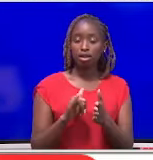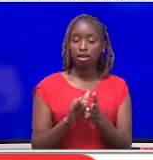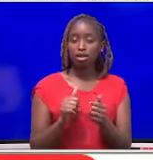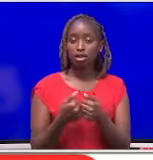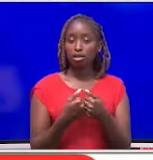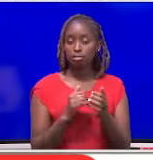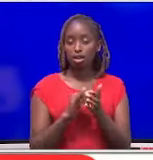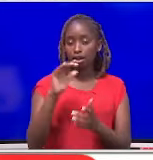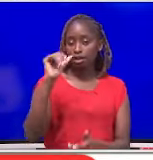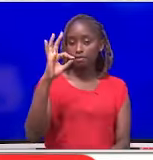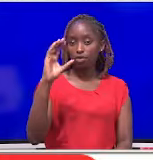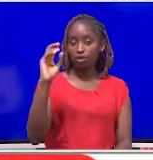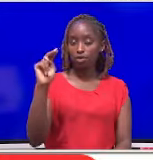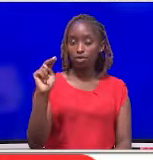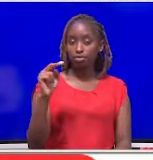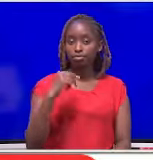AFCON mwaka 2027.